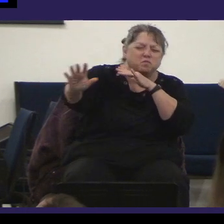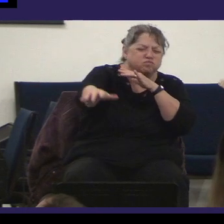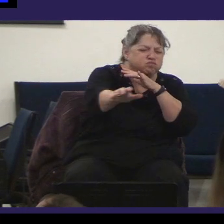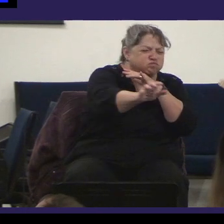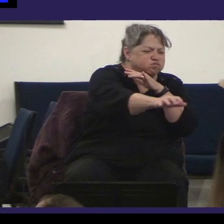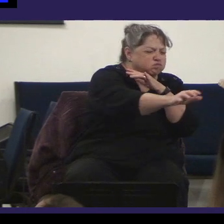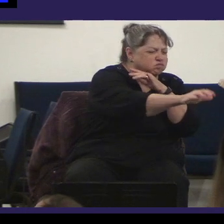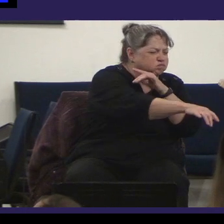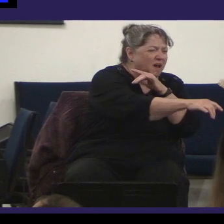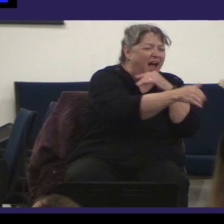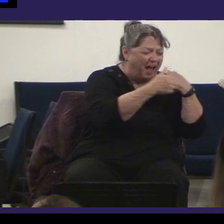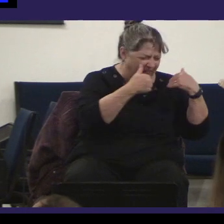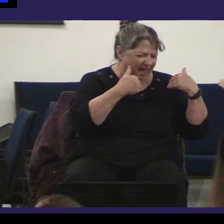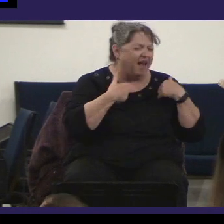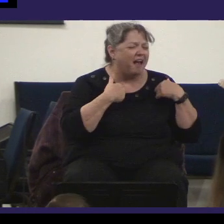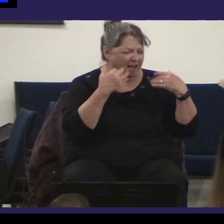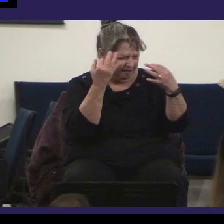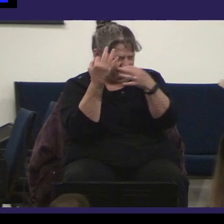is freedom.